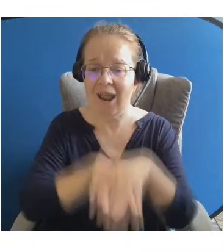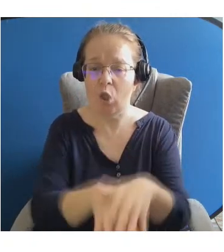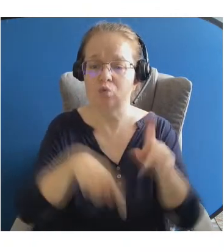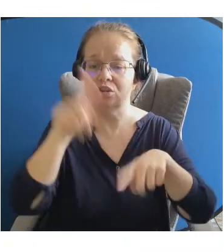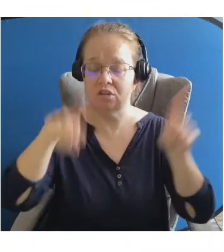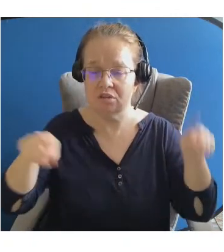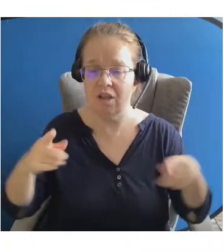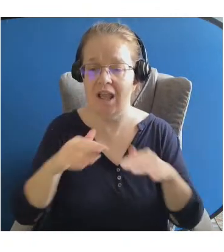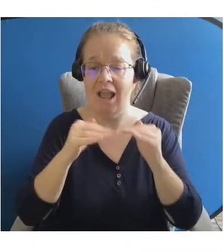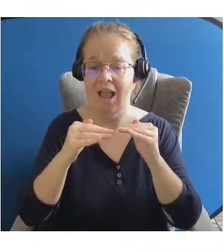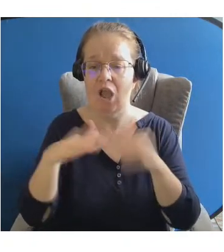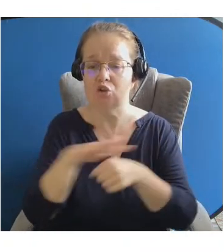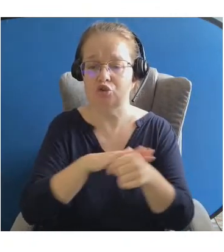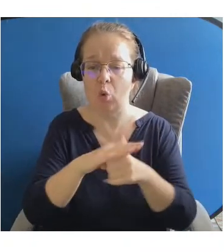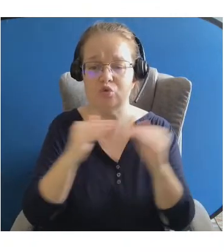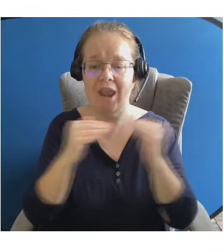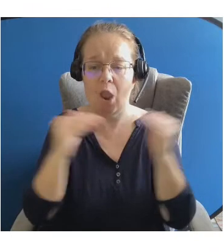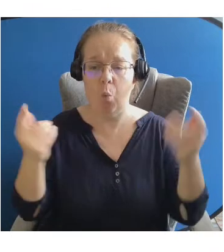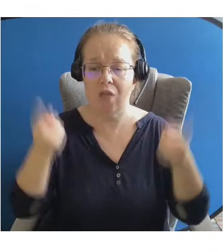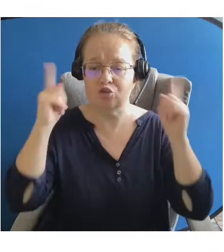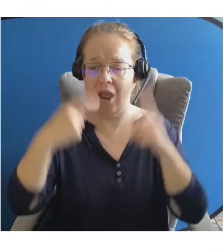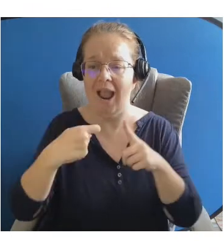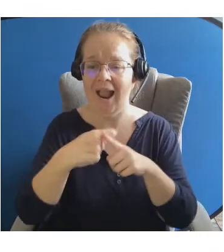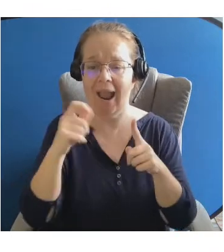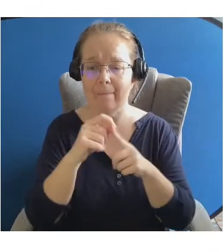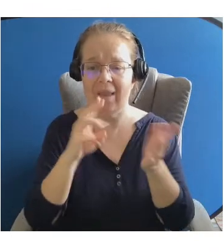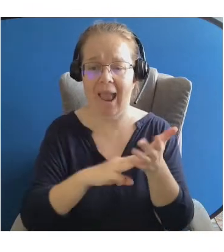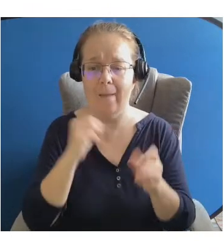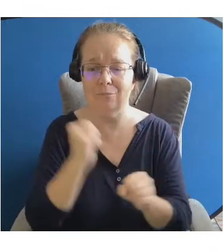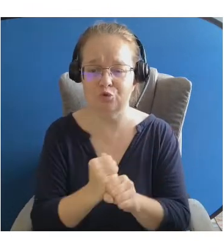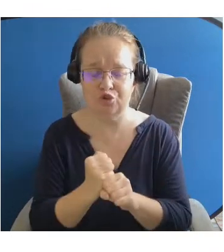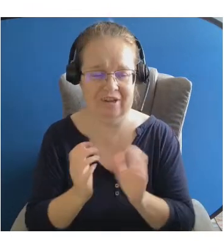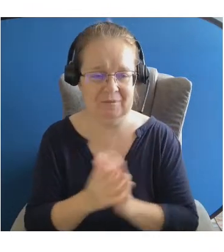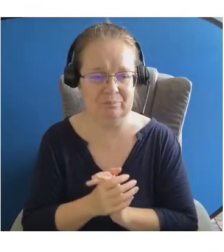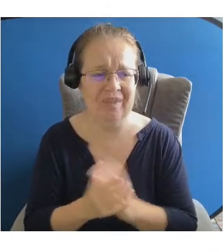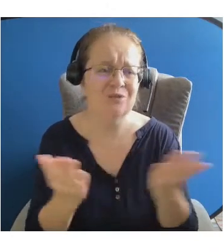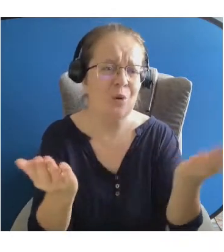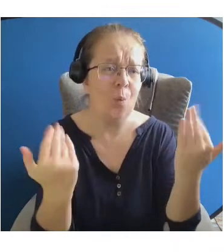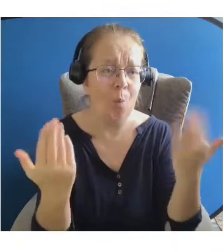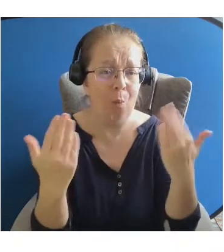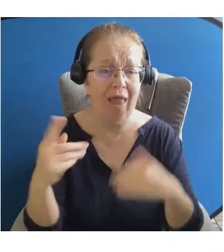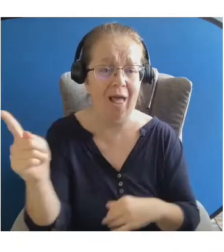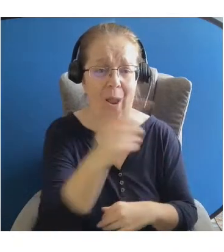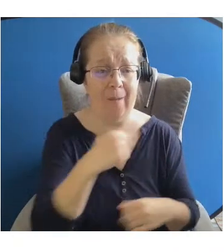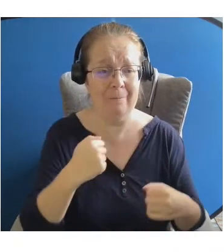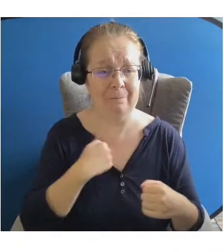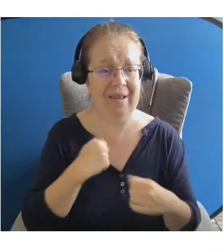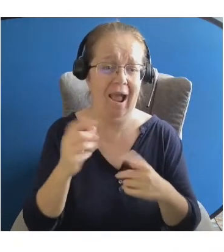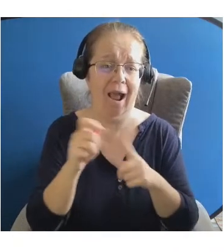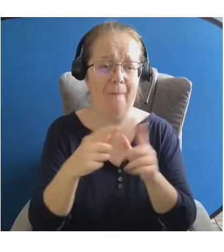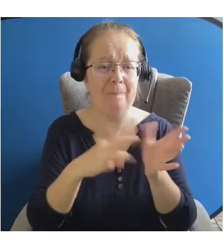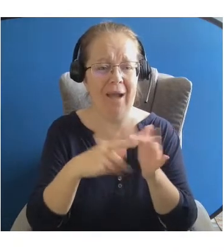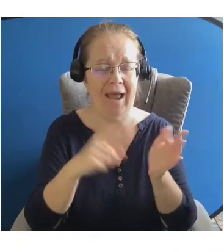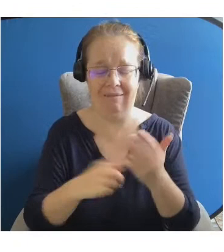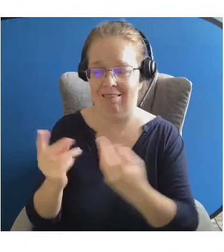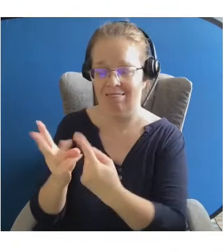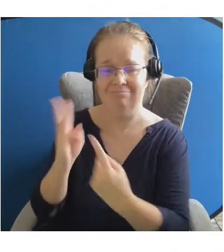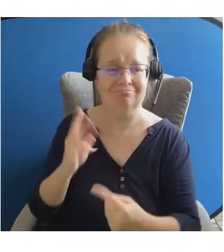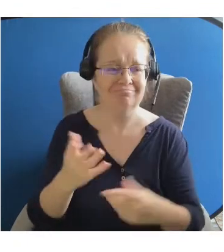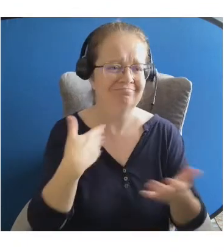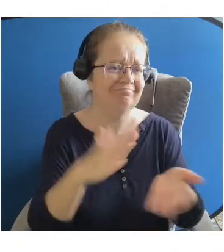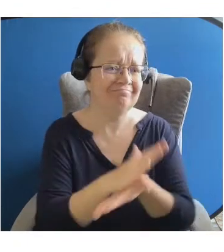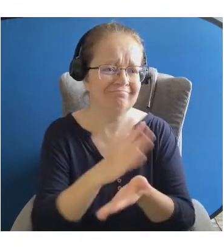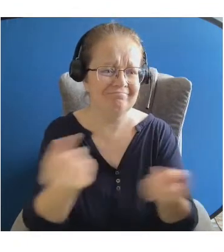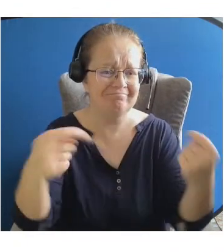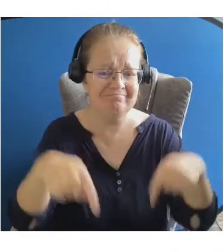at KPMG. So welcome very much to all of our panelists. Delighted that you were able to join